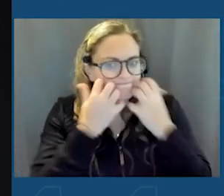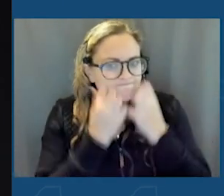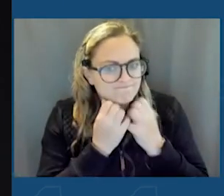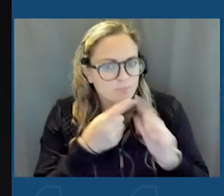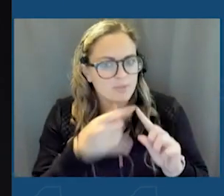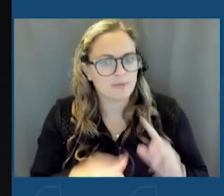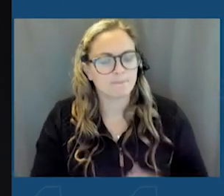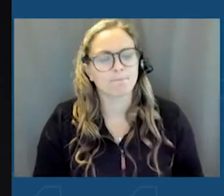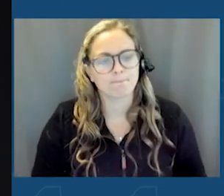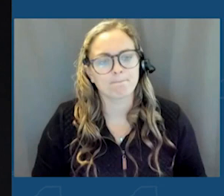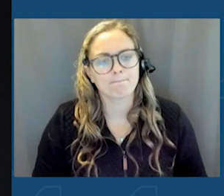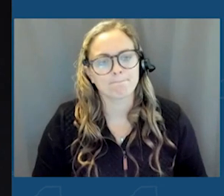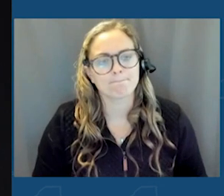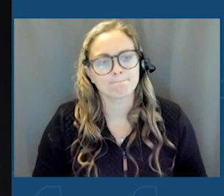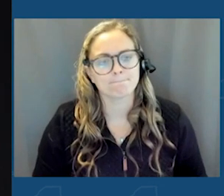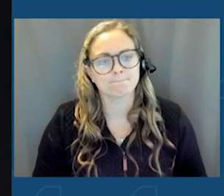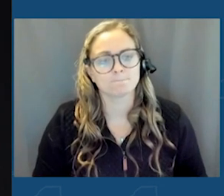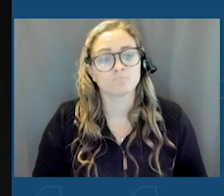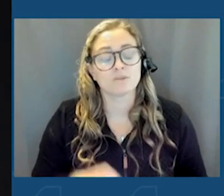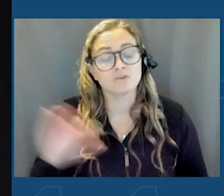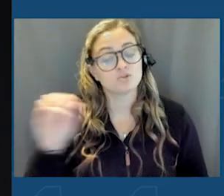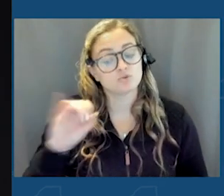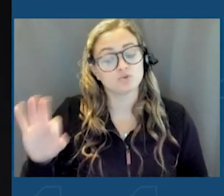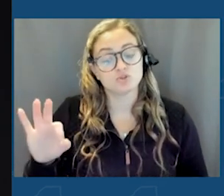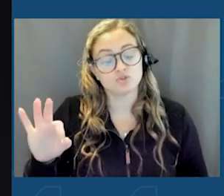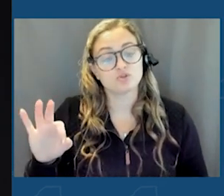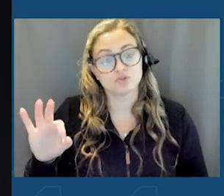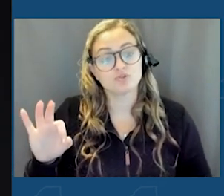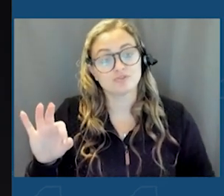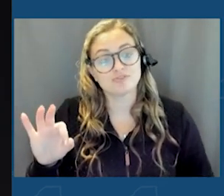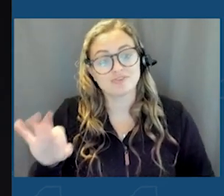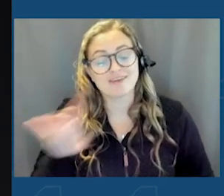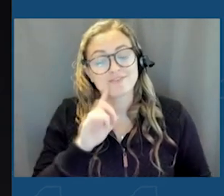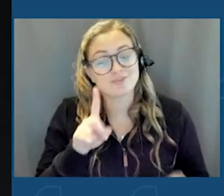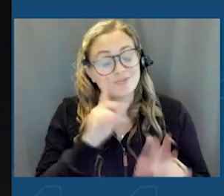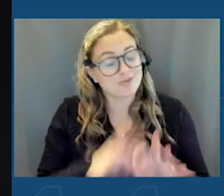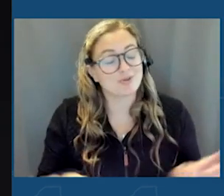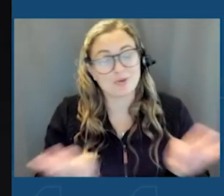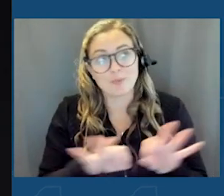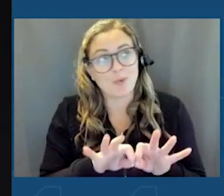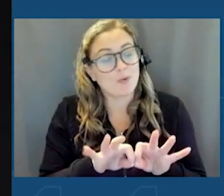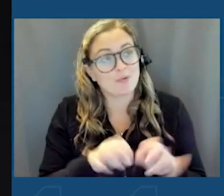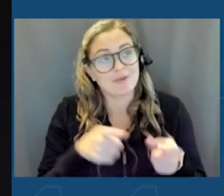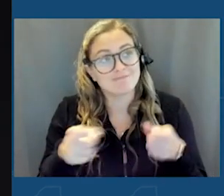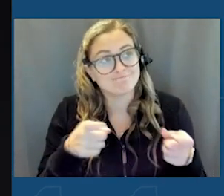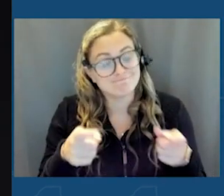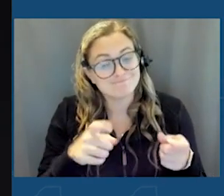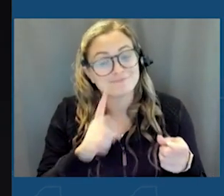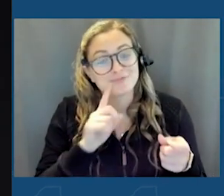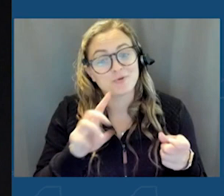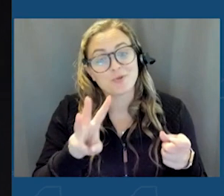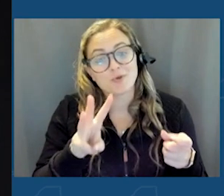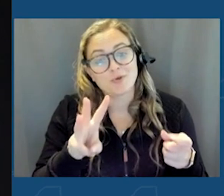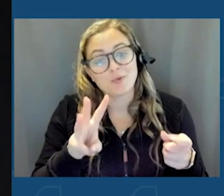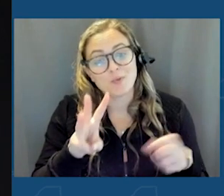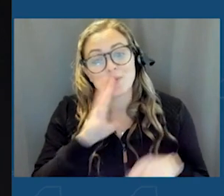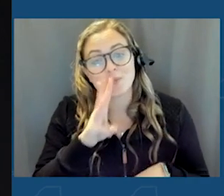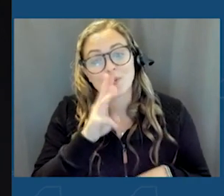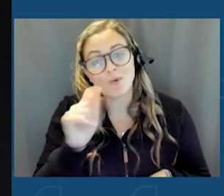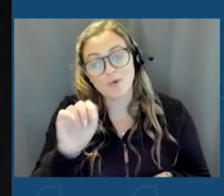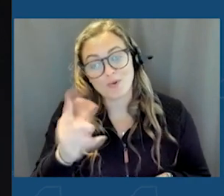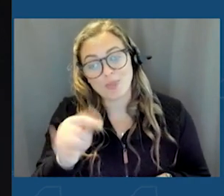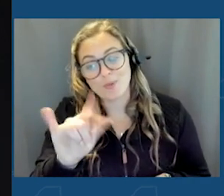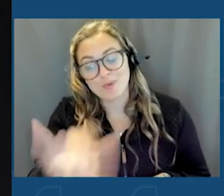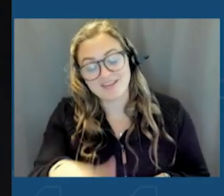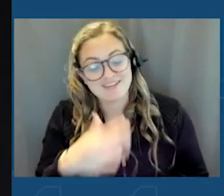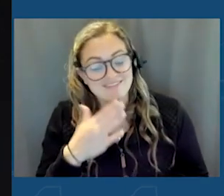Szabo, again, I'm a county official. I know I'm important. It's a big deal to be the CEO of the Water Authority, so I thank you for the team you lead here to make sure